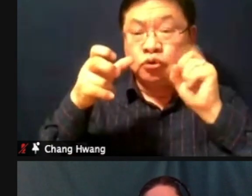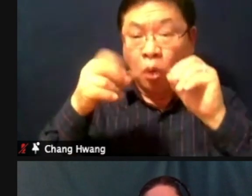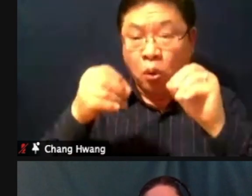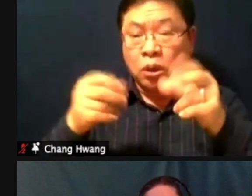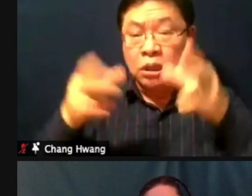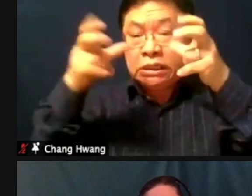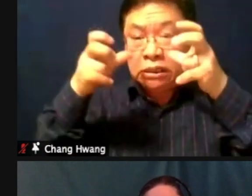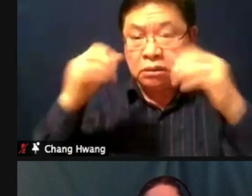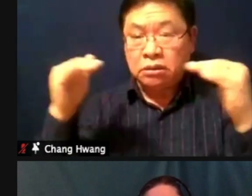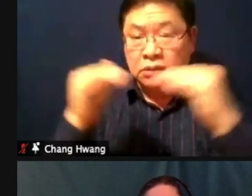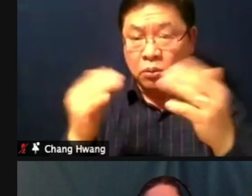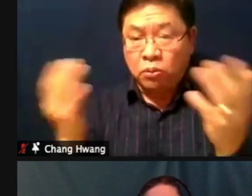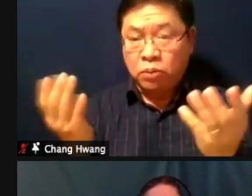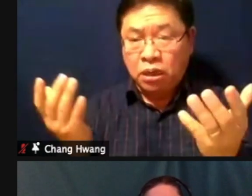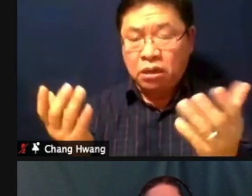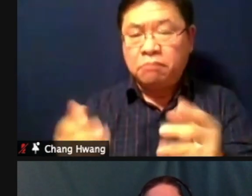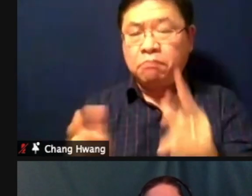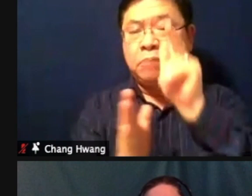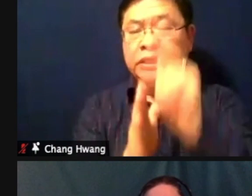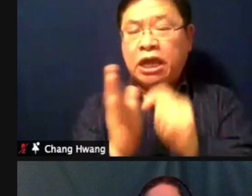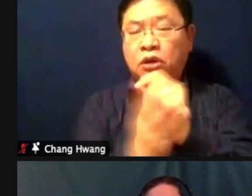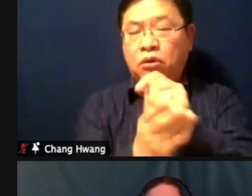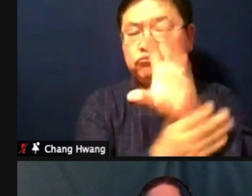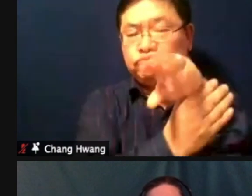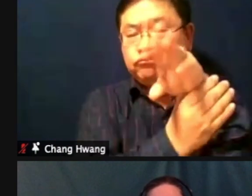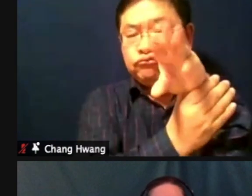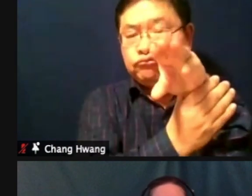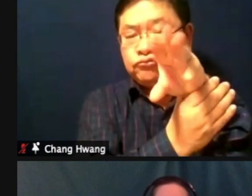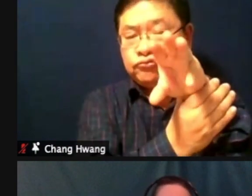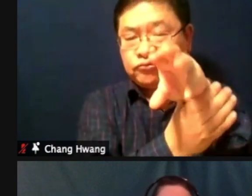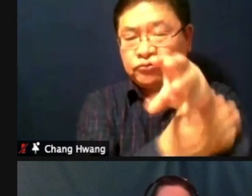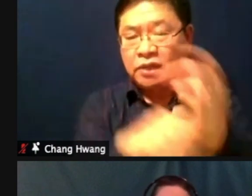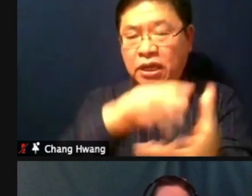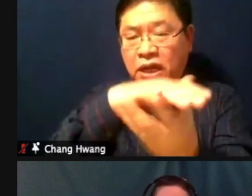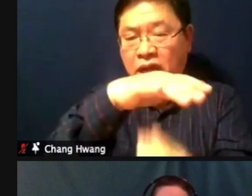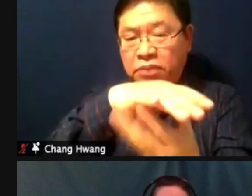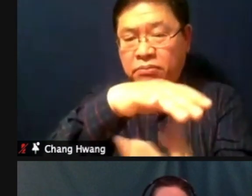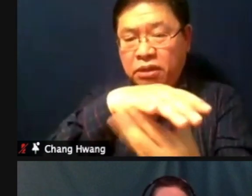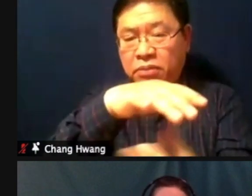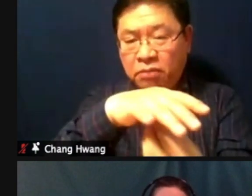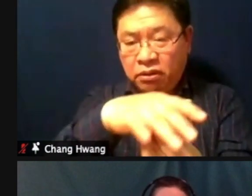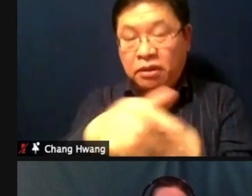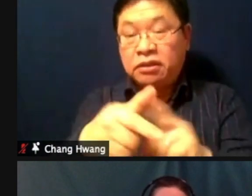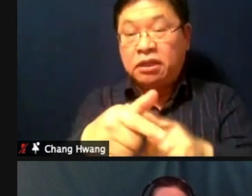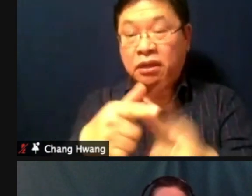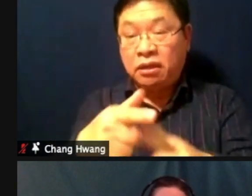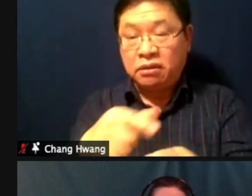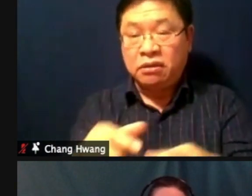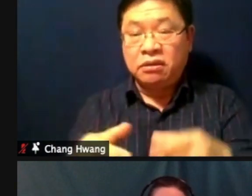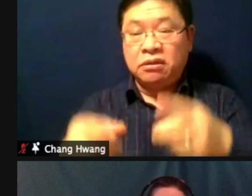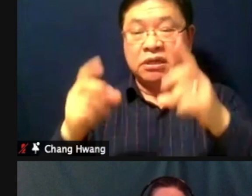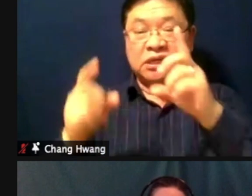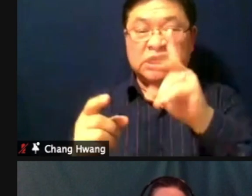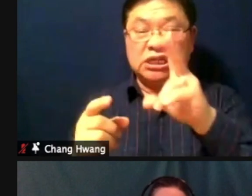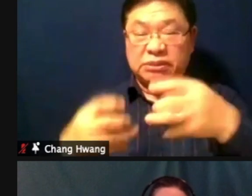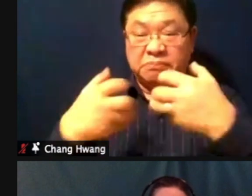Right? Deaf people take in their information visually. They use their eyes to do that. So the equivalent for them is not something like the radio, is not a